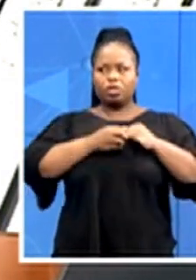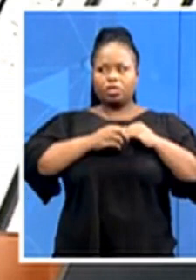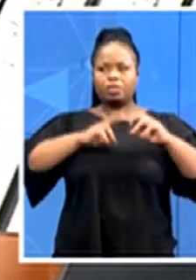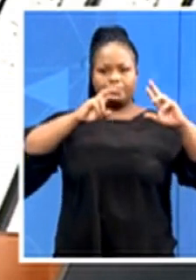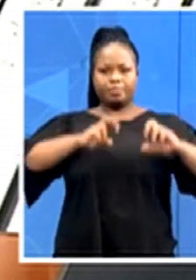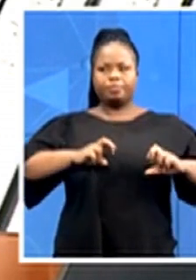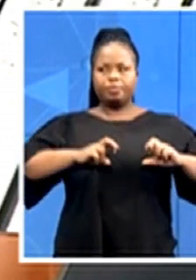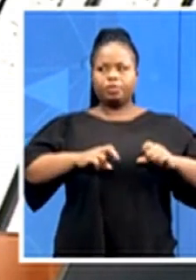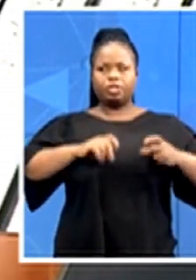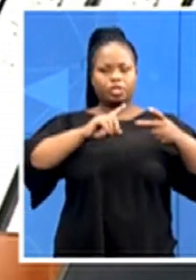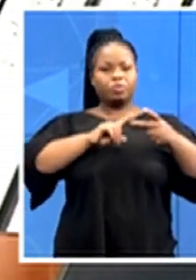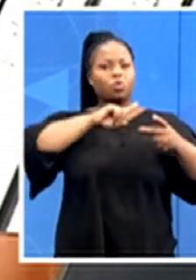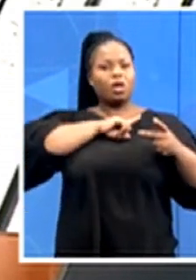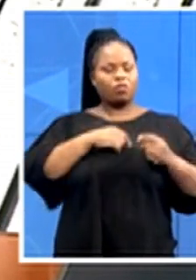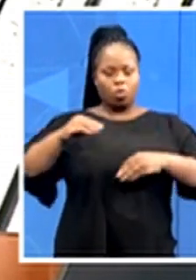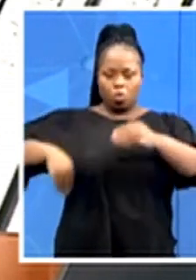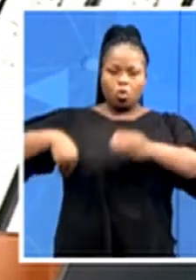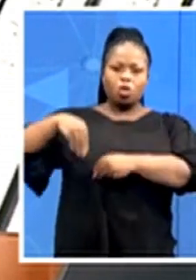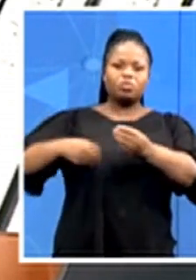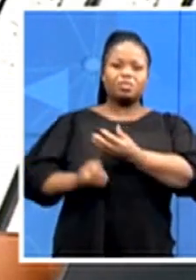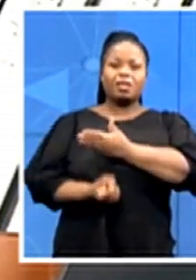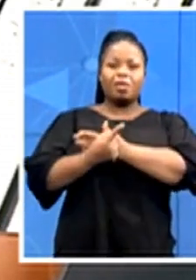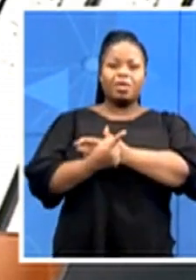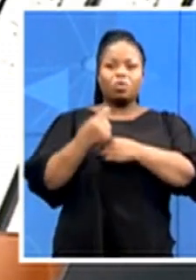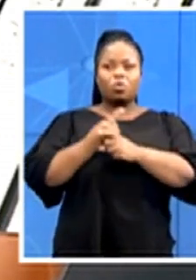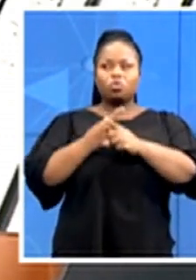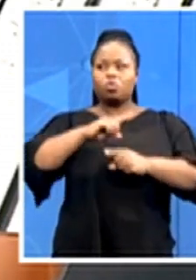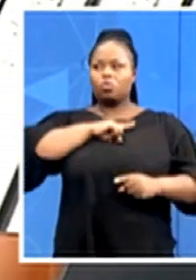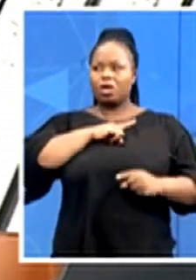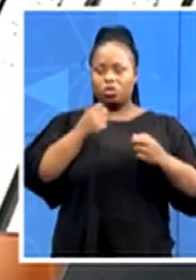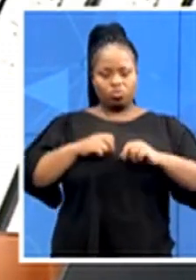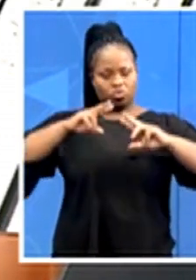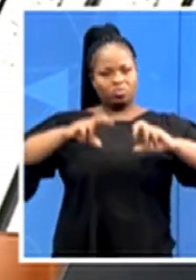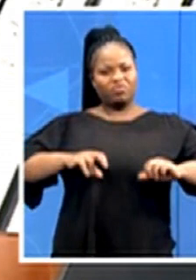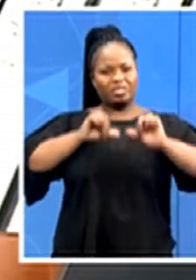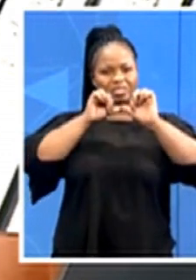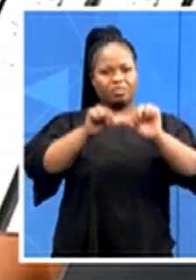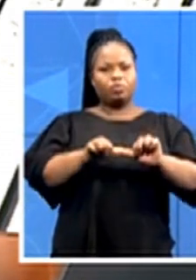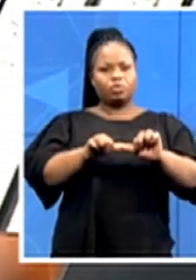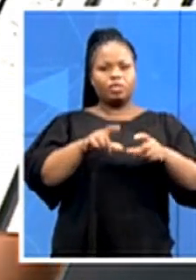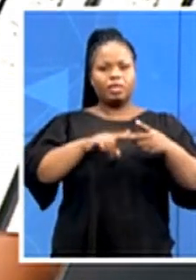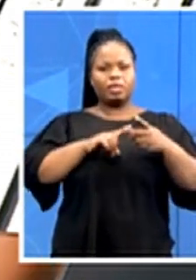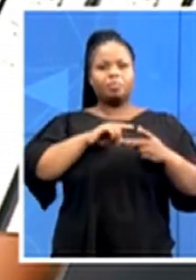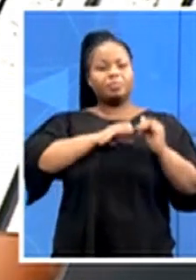corruption. Discussion of how to institutionalize this form of cooperation are now